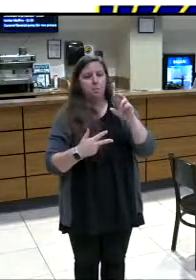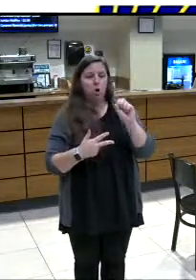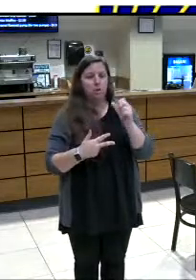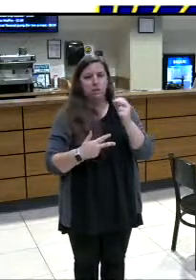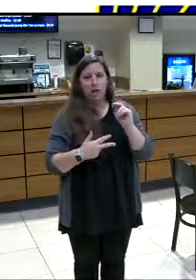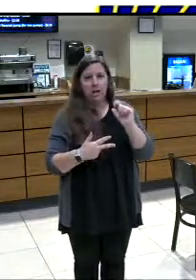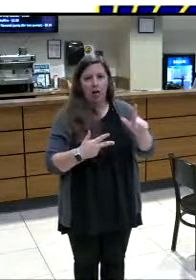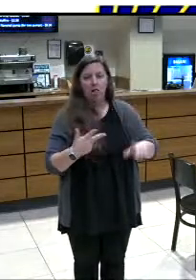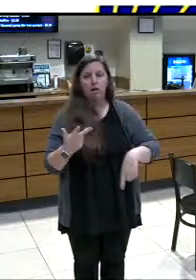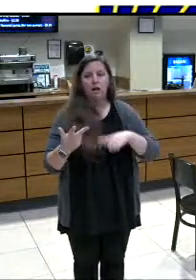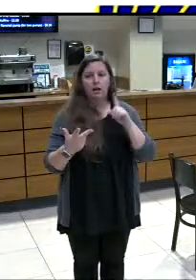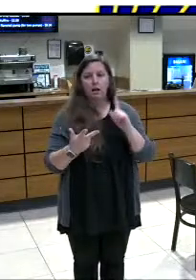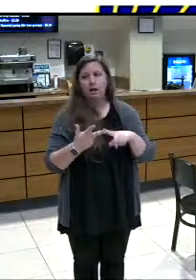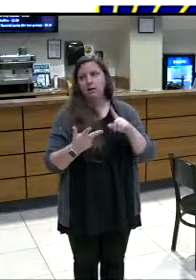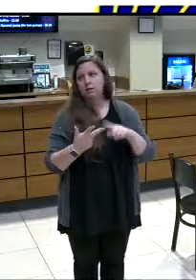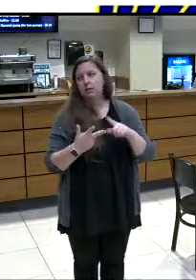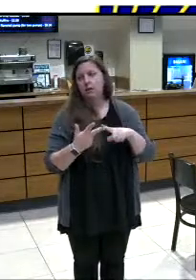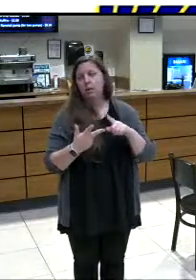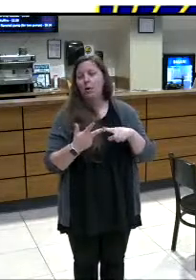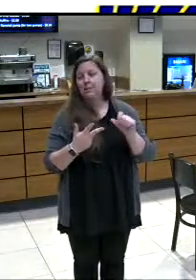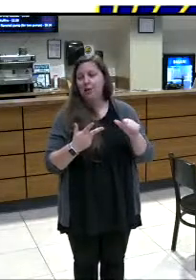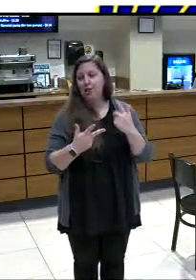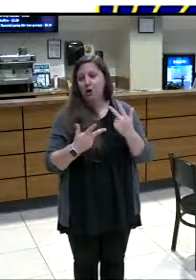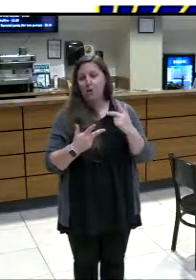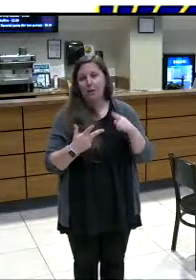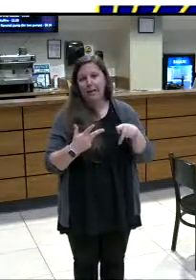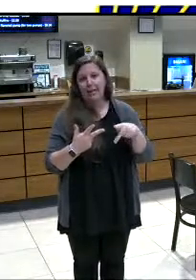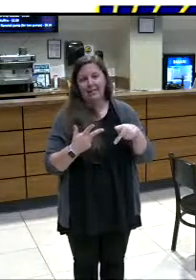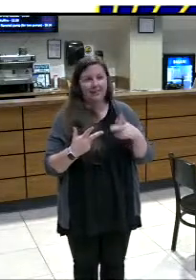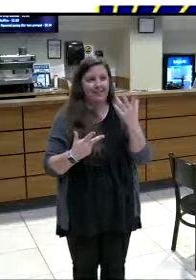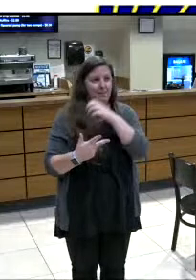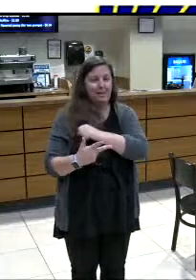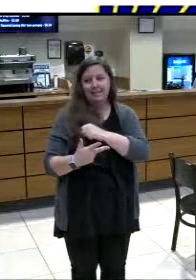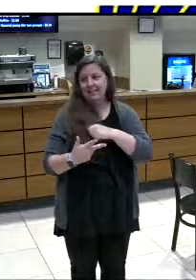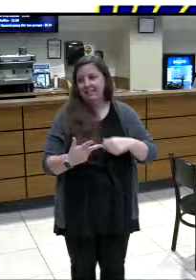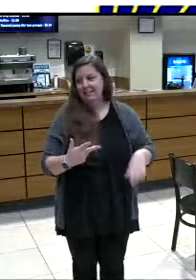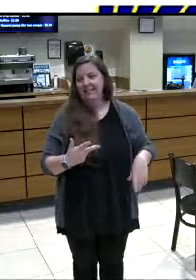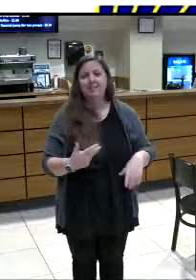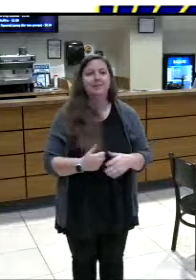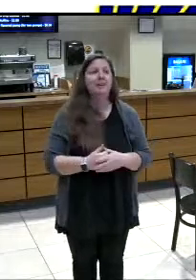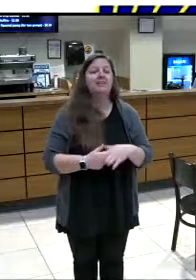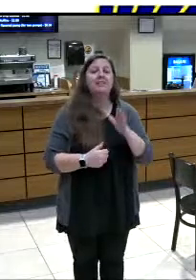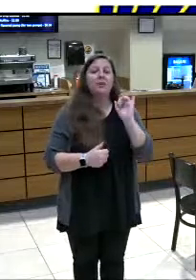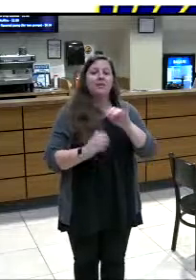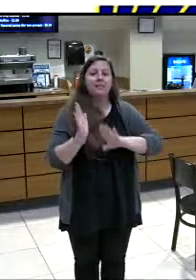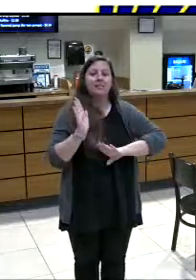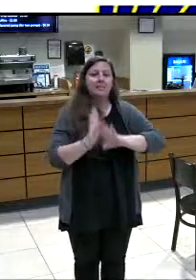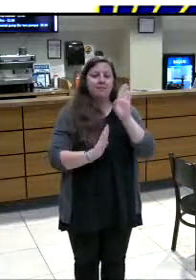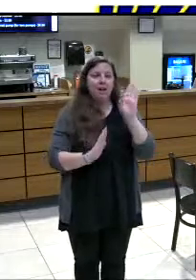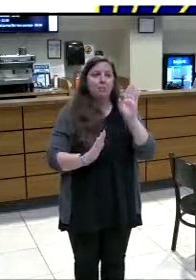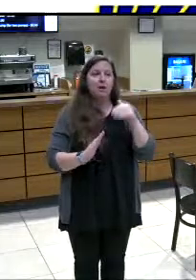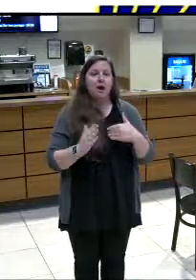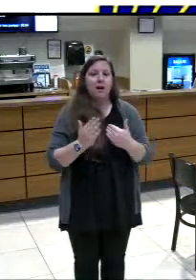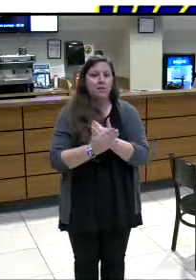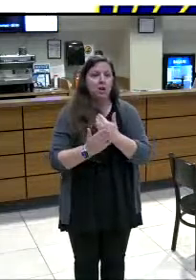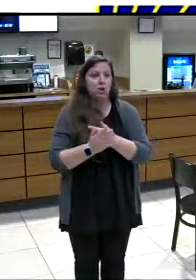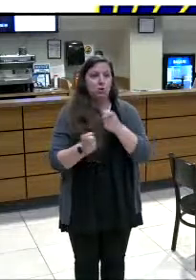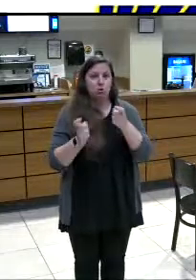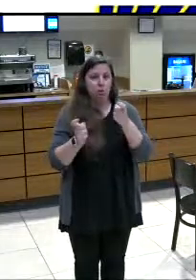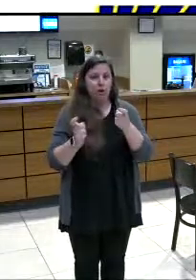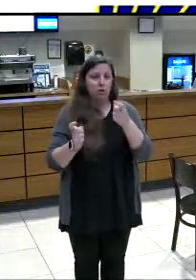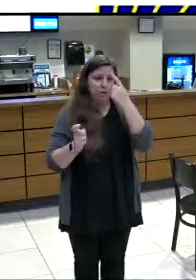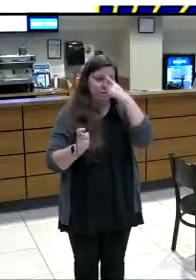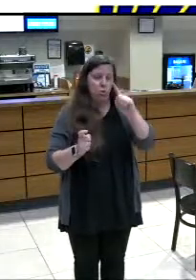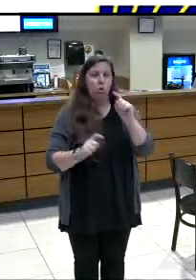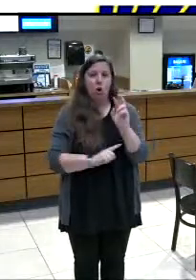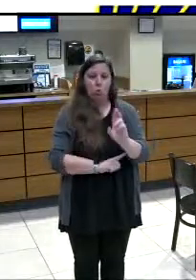is what we'll be talking a little bit about tonight. One is the development of a new director of restorative discipline, Utavia Tolbert. You'll hear